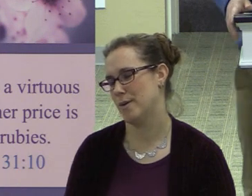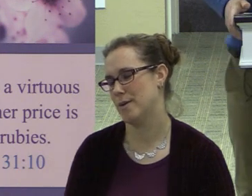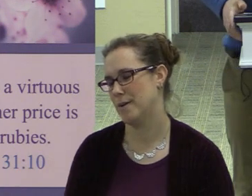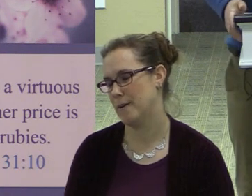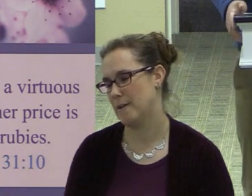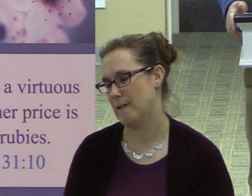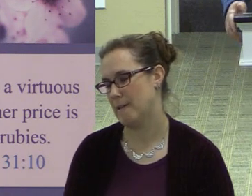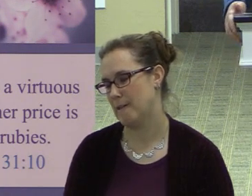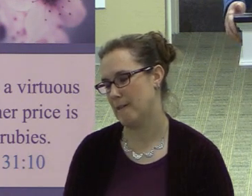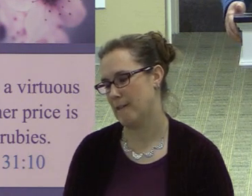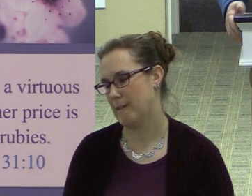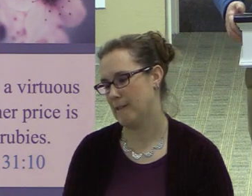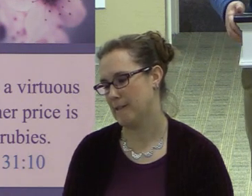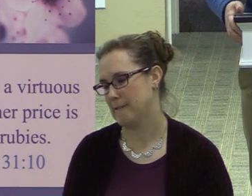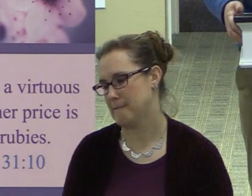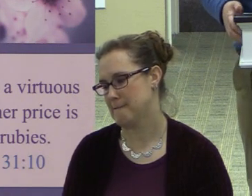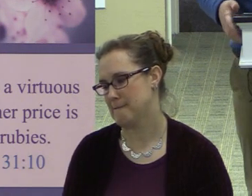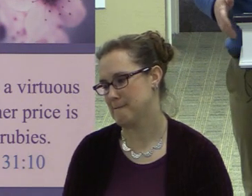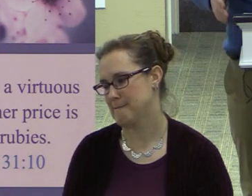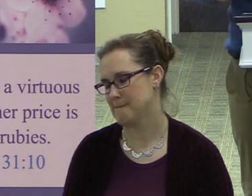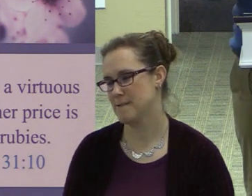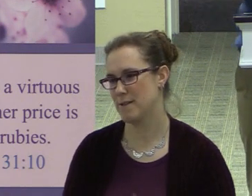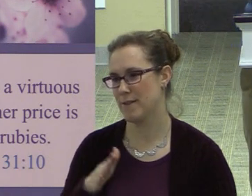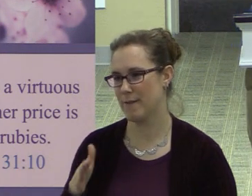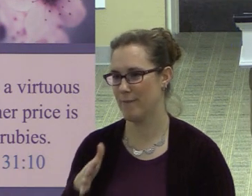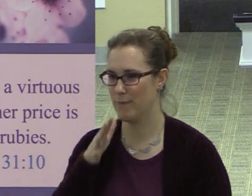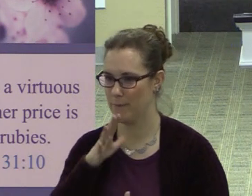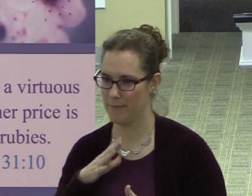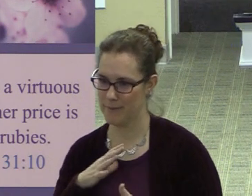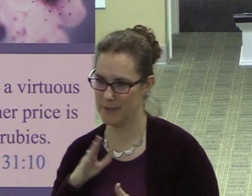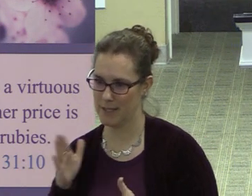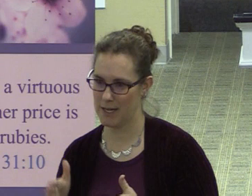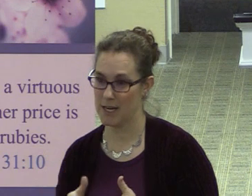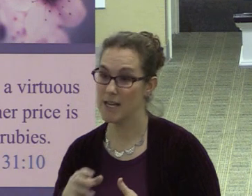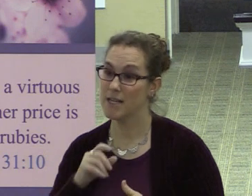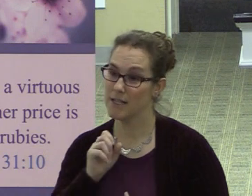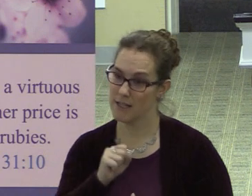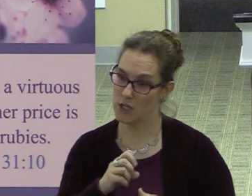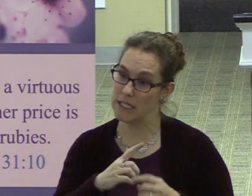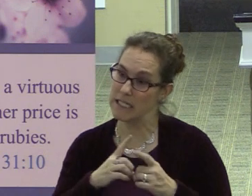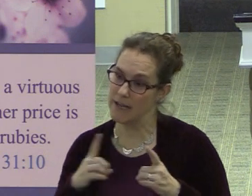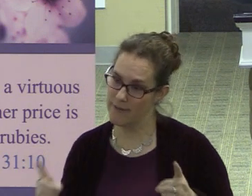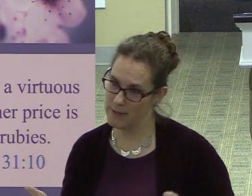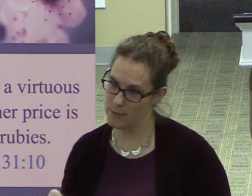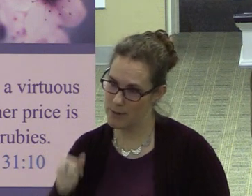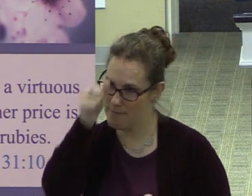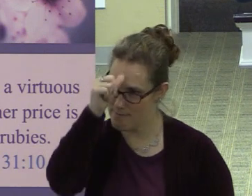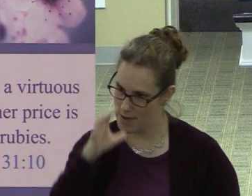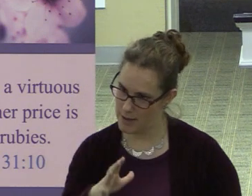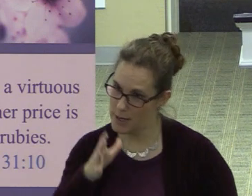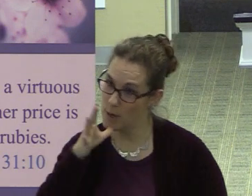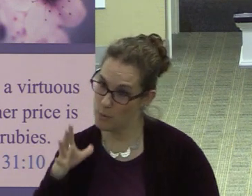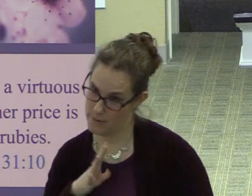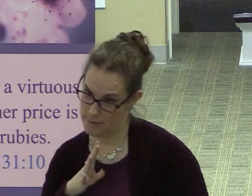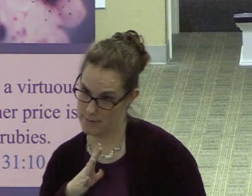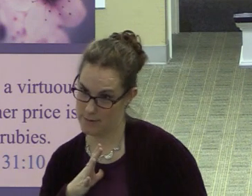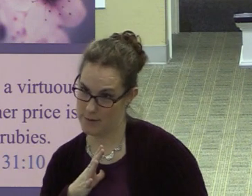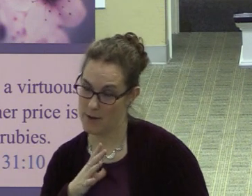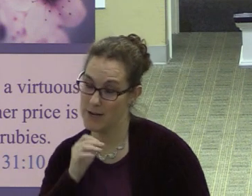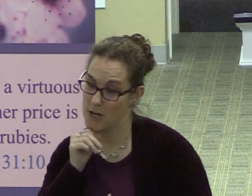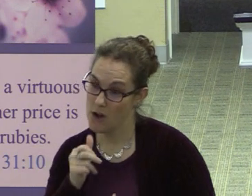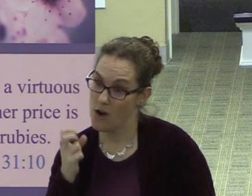But then let's come to the female side. And by the way, there are differences between men and women, and it's not hard to define what a woman